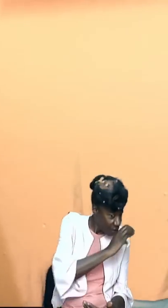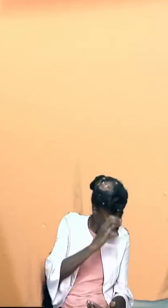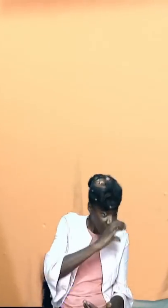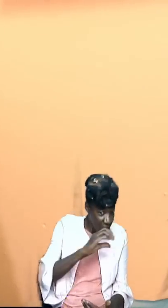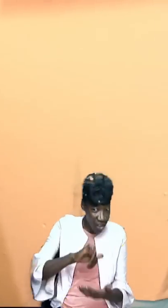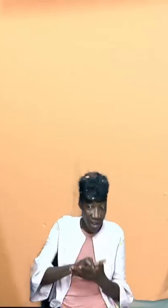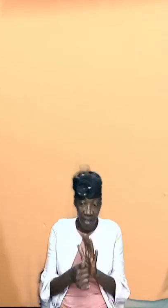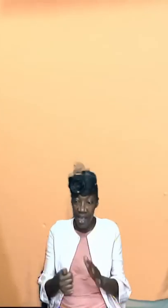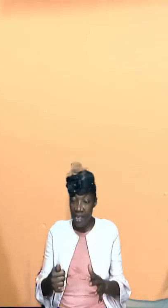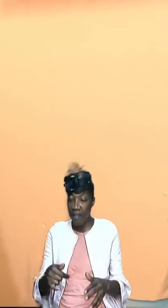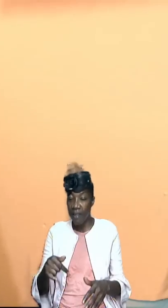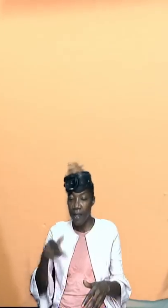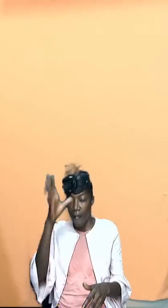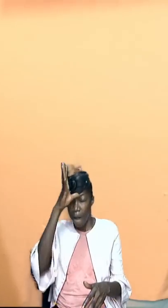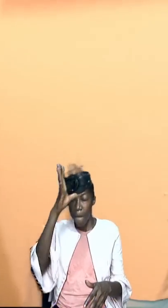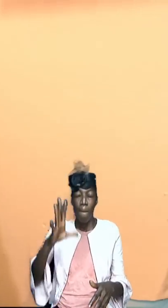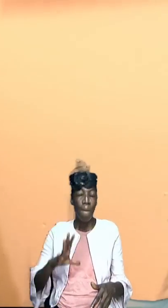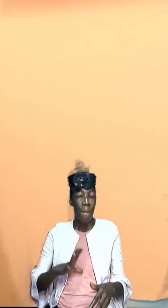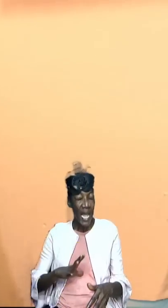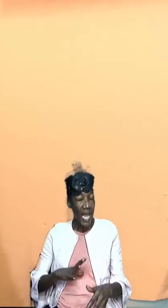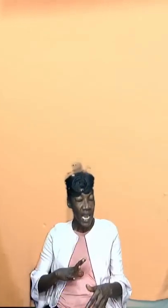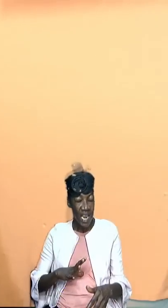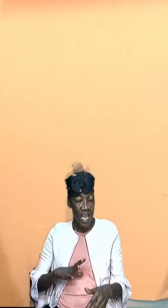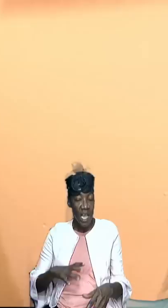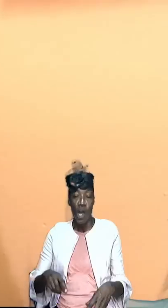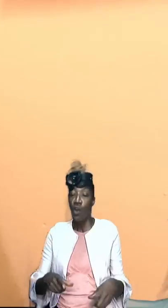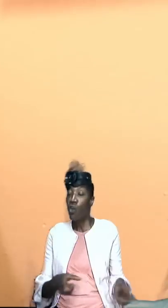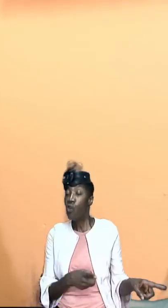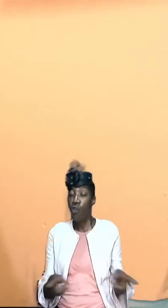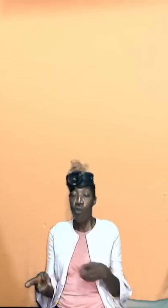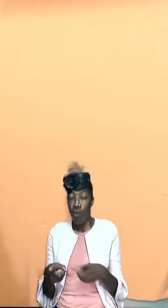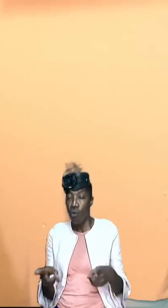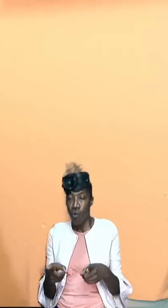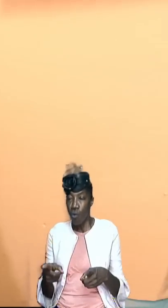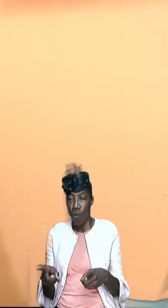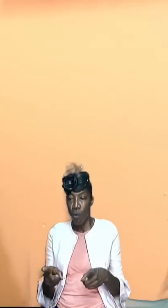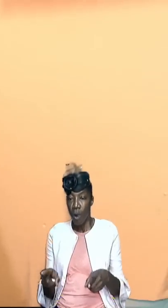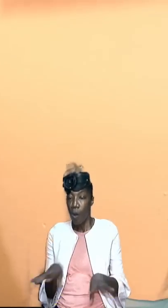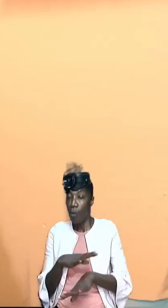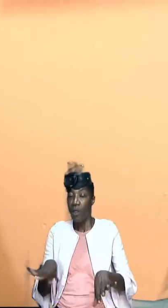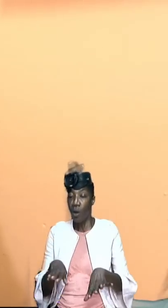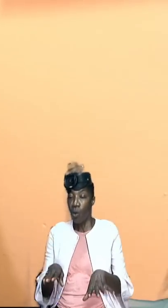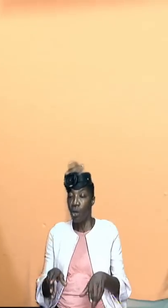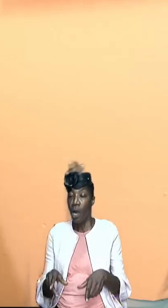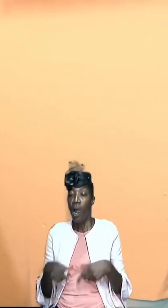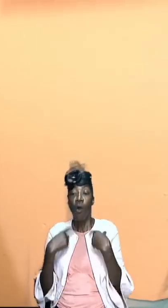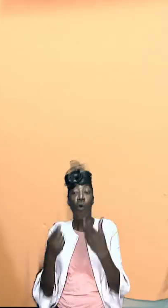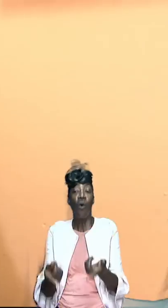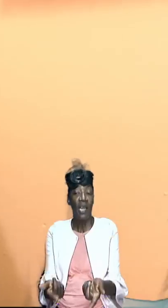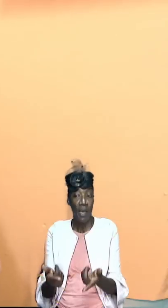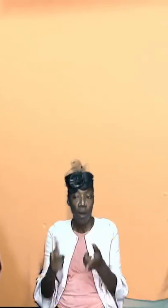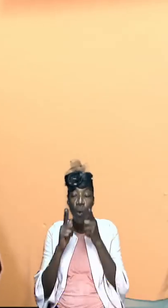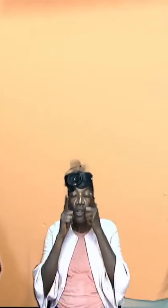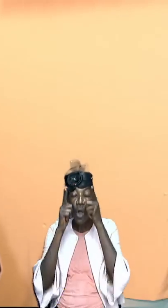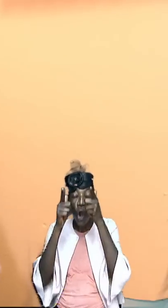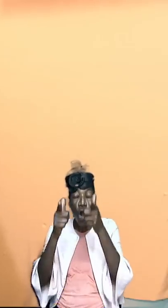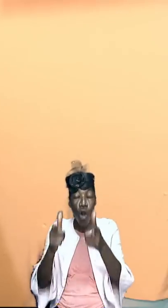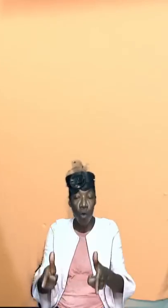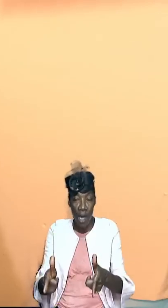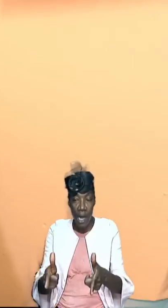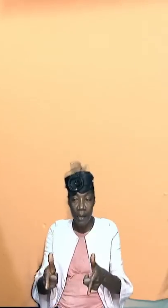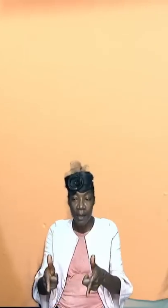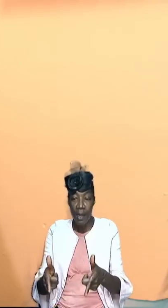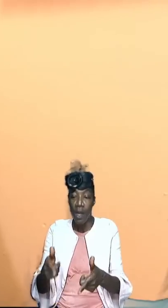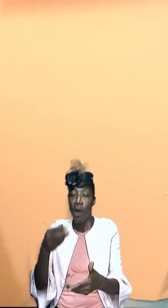men had carried out. And we are going to, and without preempting it, we are going to look at the results